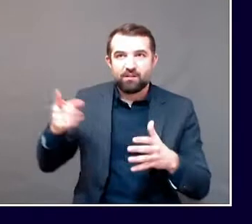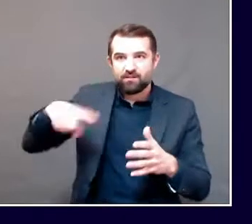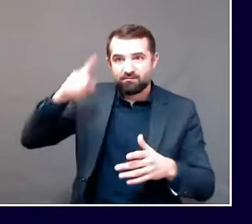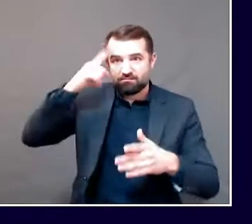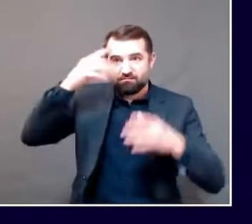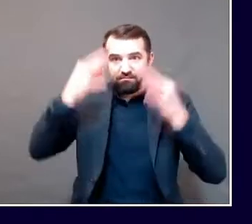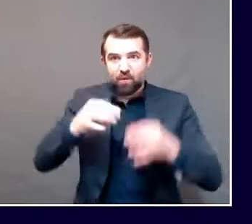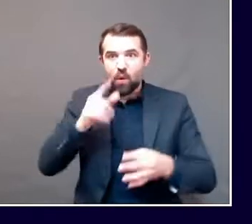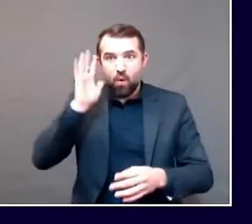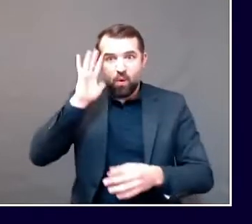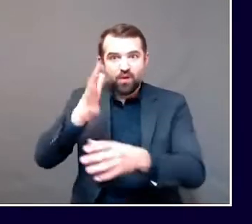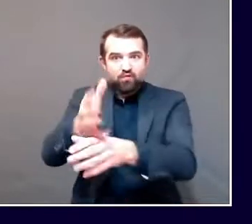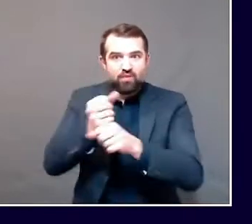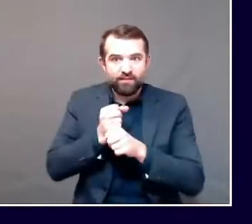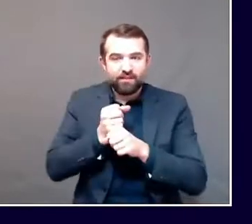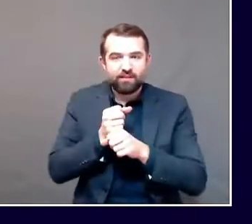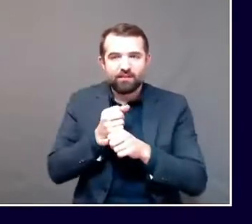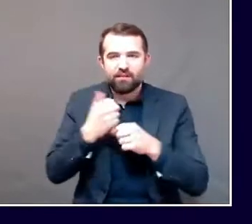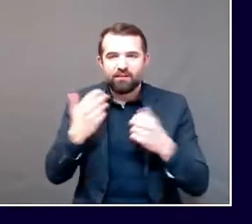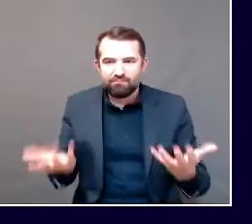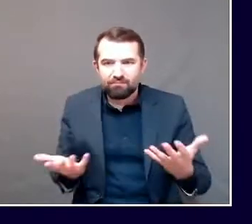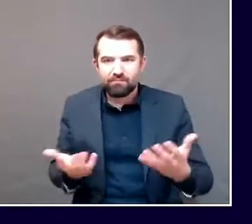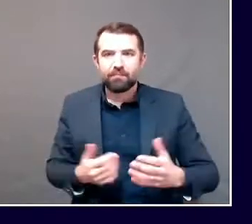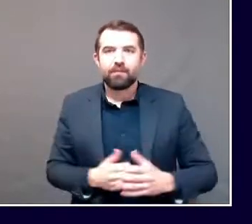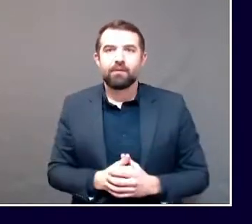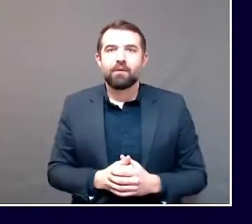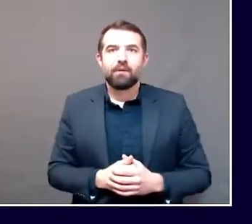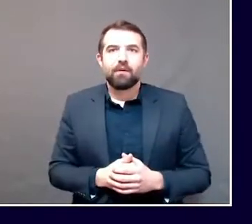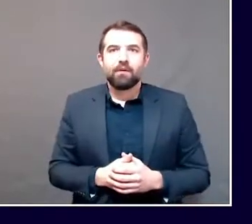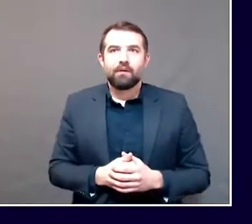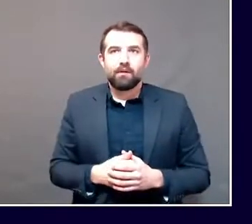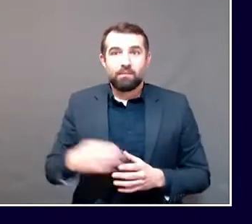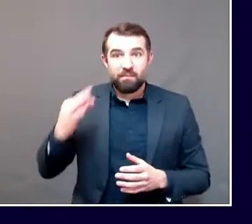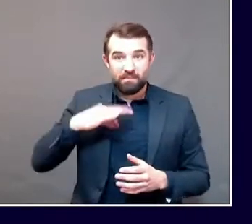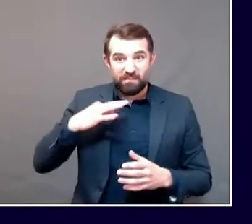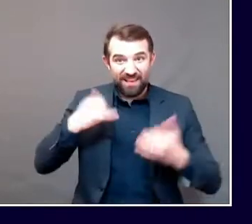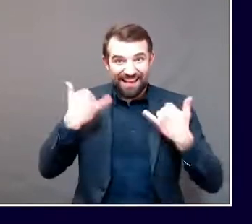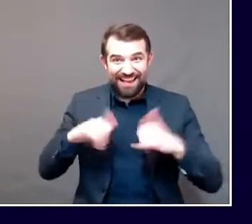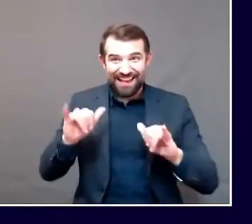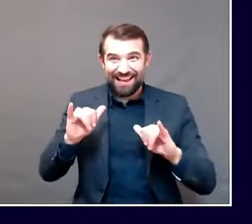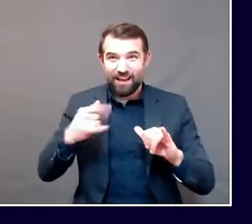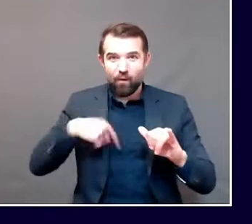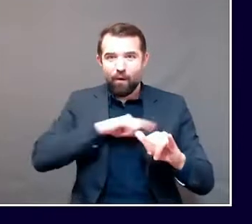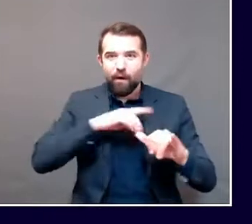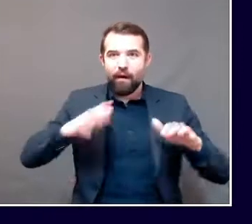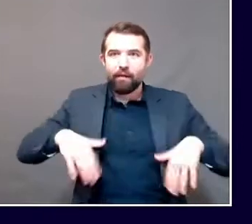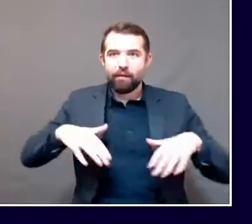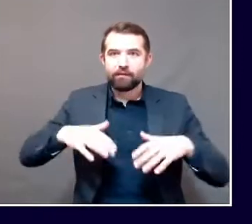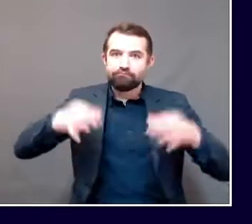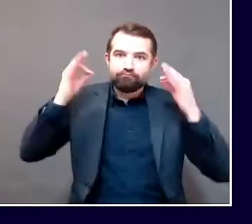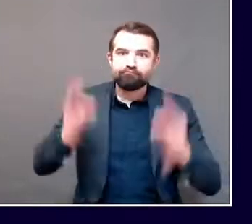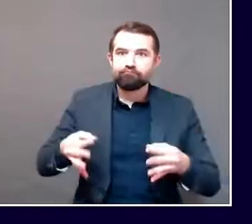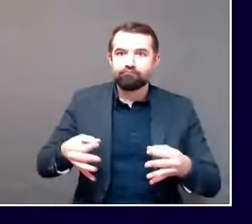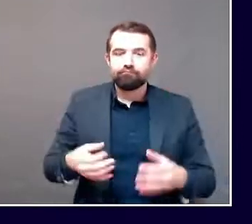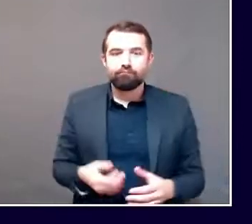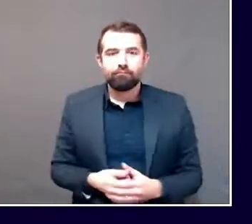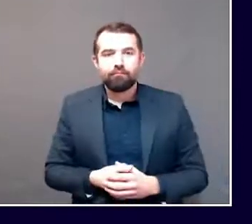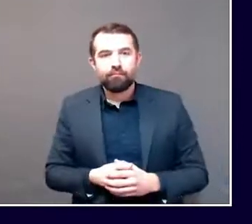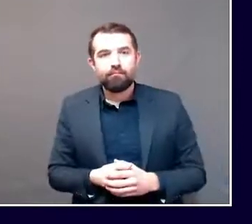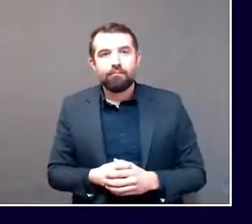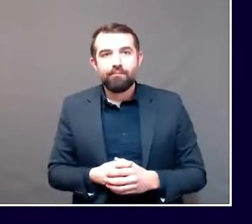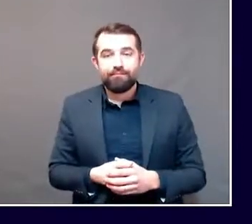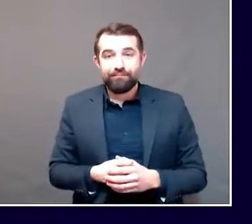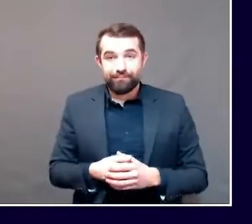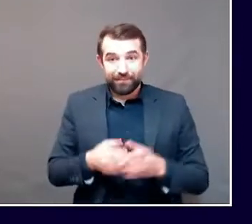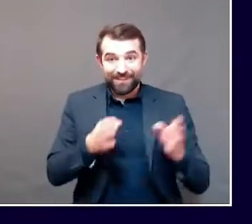be happening? And states like Maine still have yet to announce this type of plan. Well, a plan is just that. It's a plan.